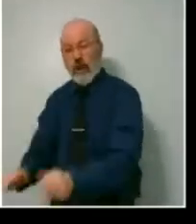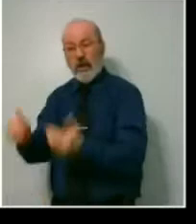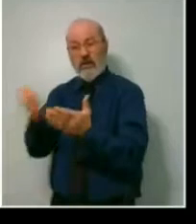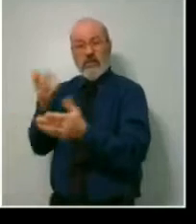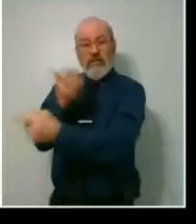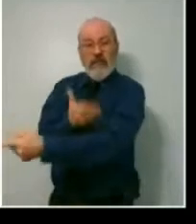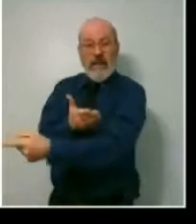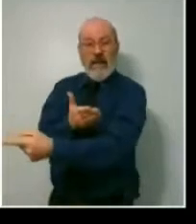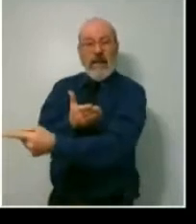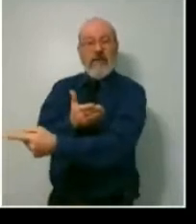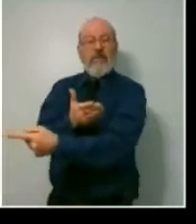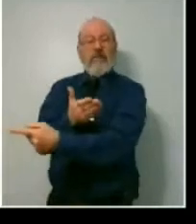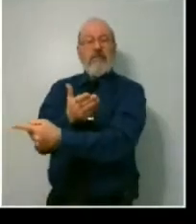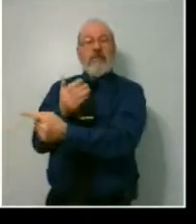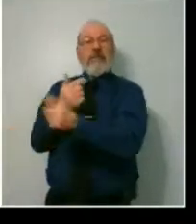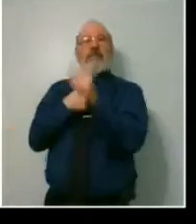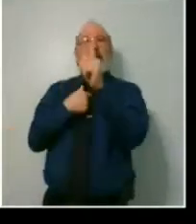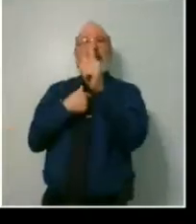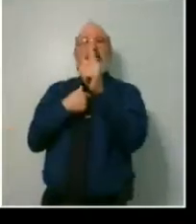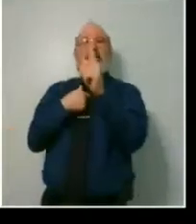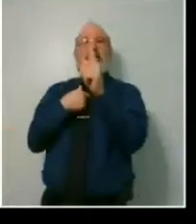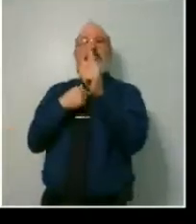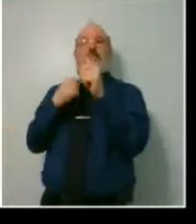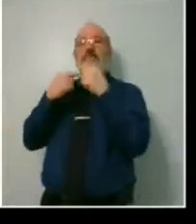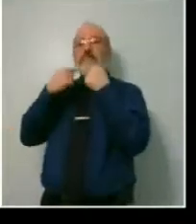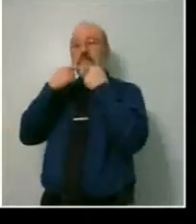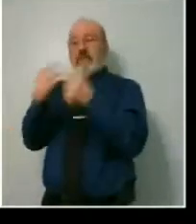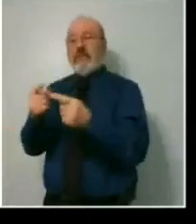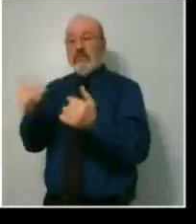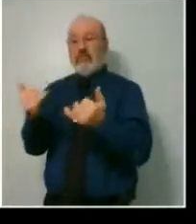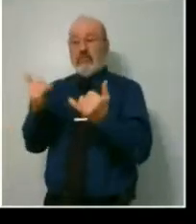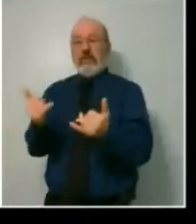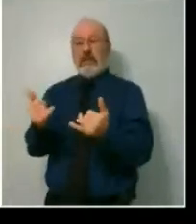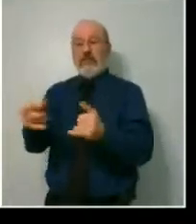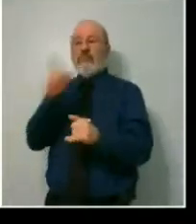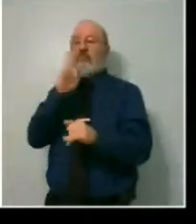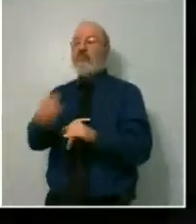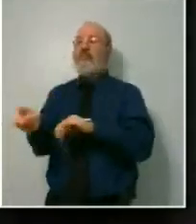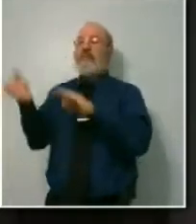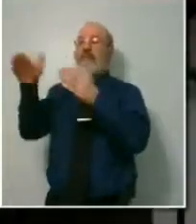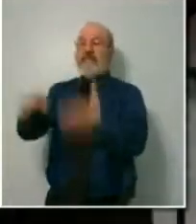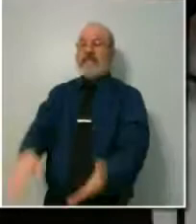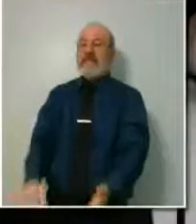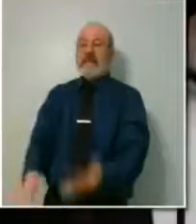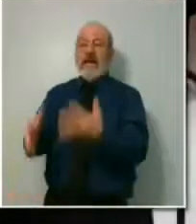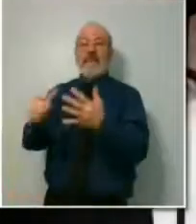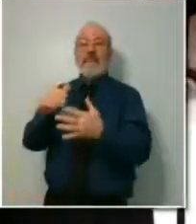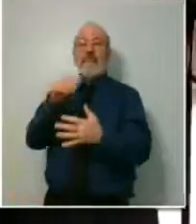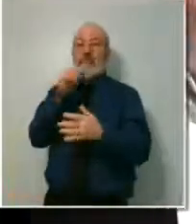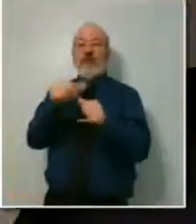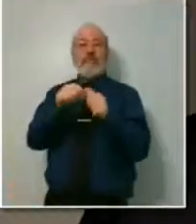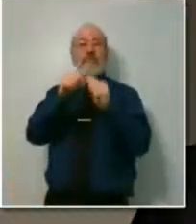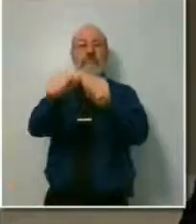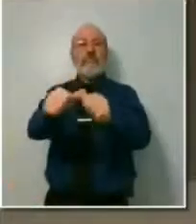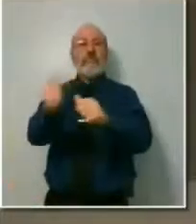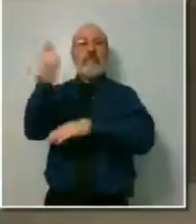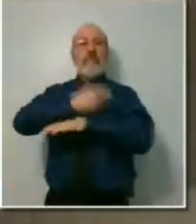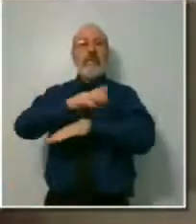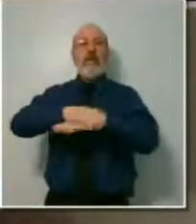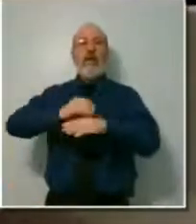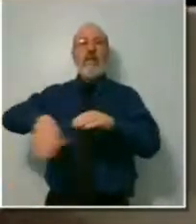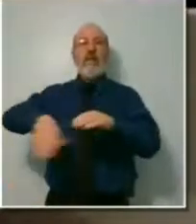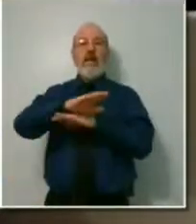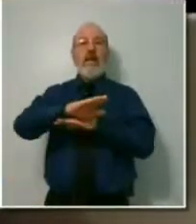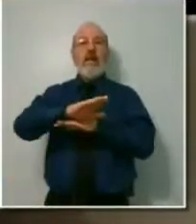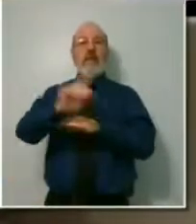I denounce unto you this day that you shall surely perish, and that you shall not prolong your days upon the land whither